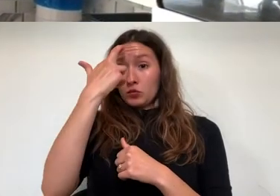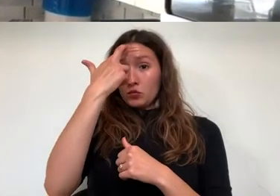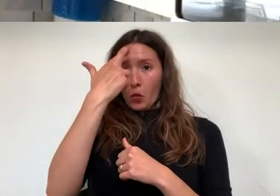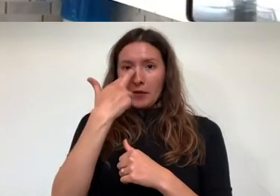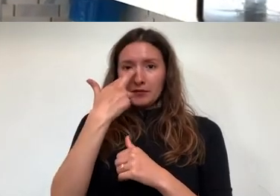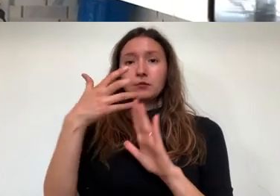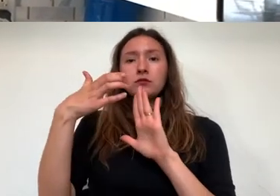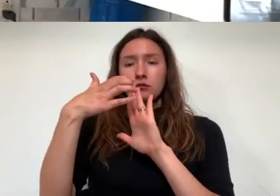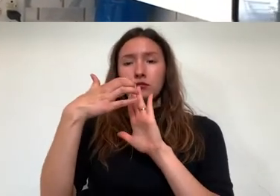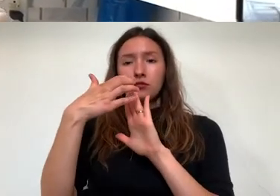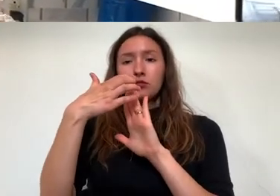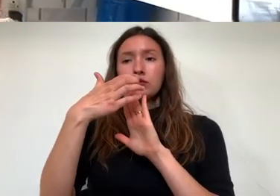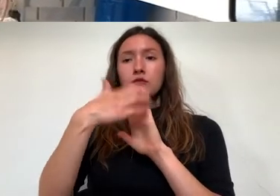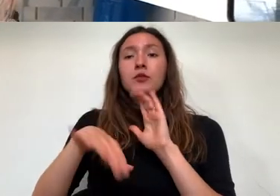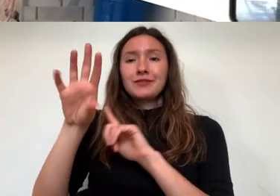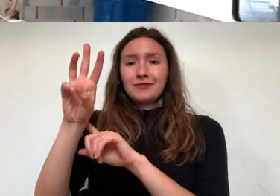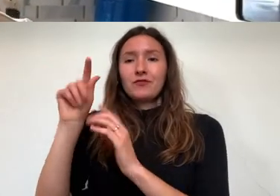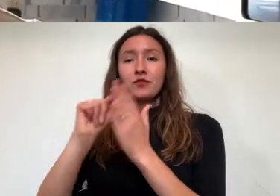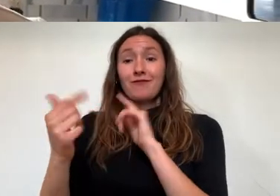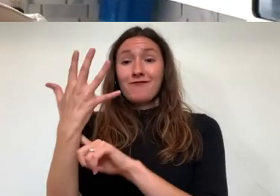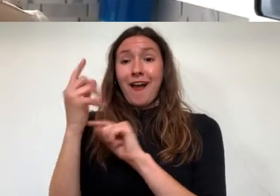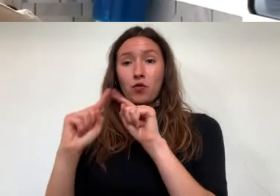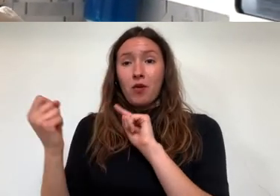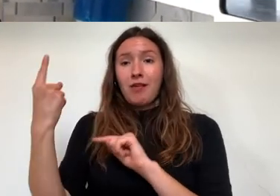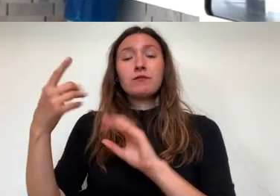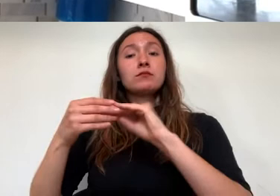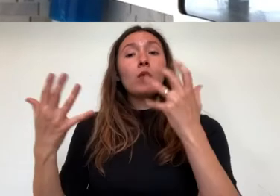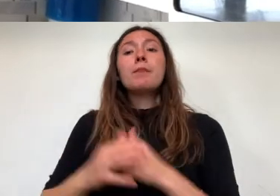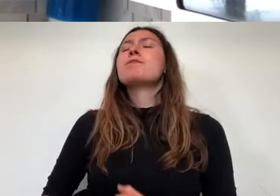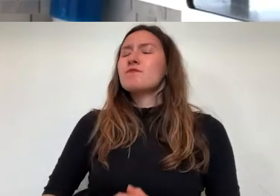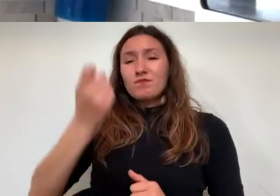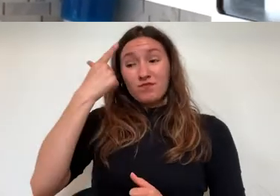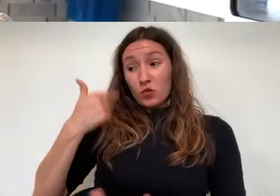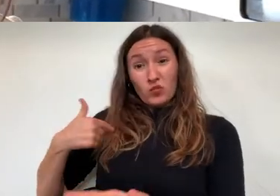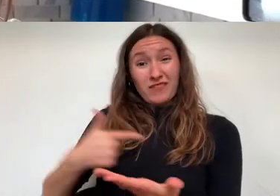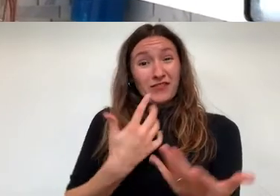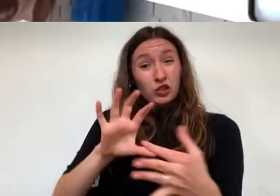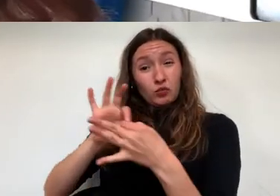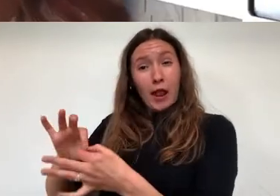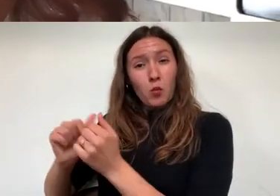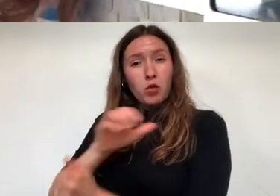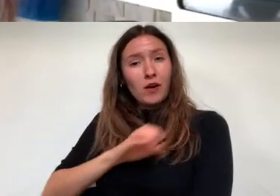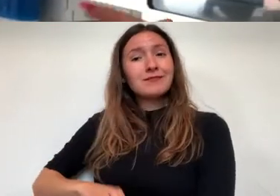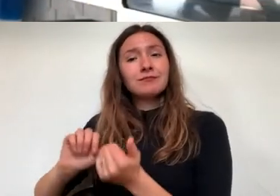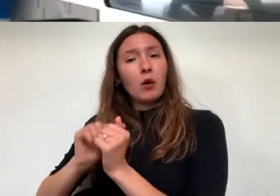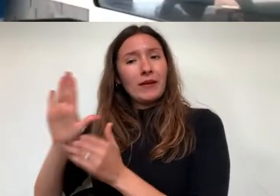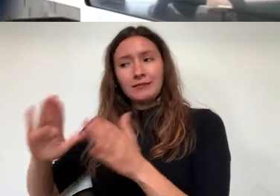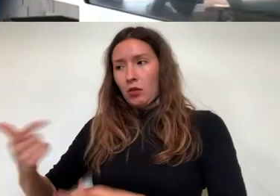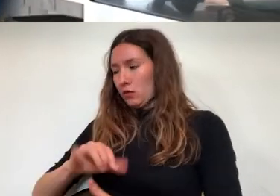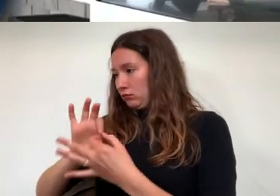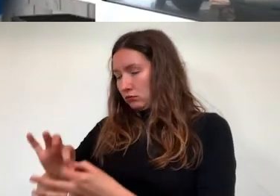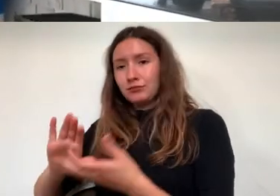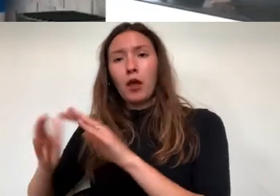It's in Romans, chapter 6, verse 5 through 11. Since we've been united with him, Jesus, in his